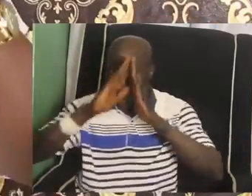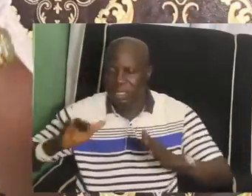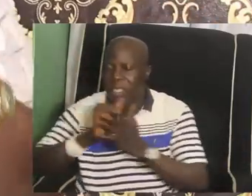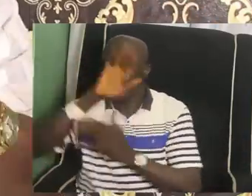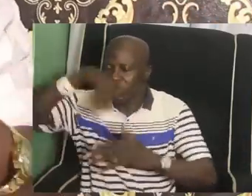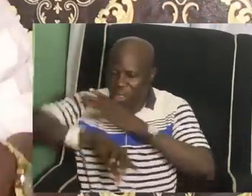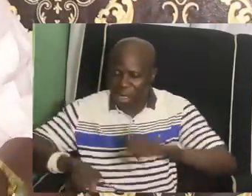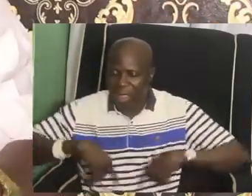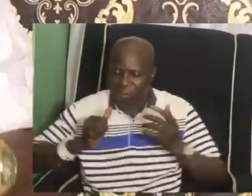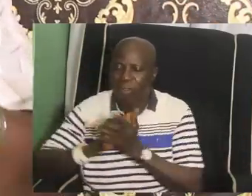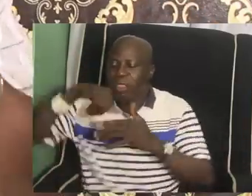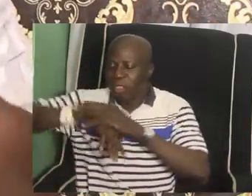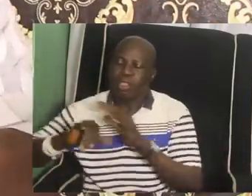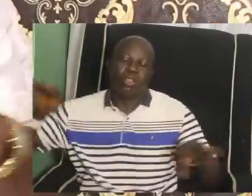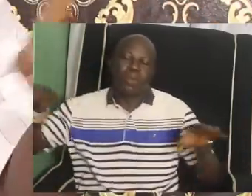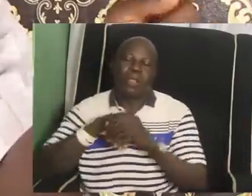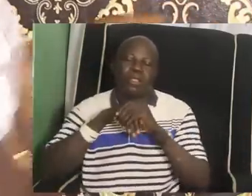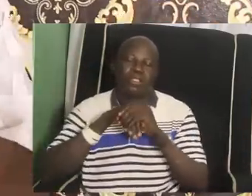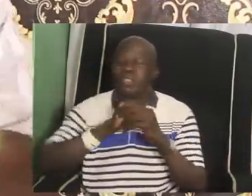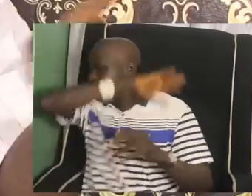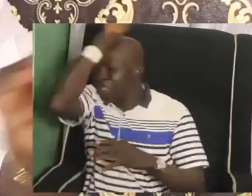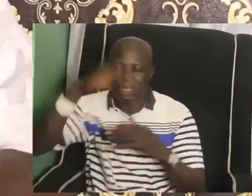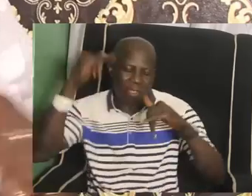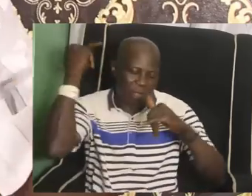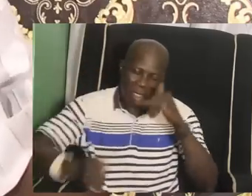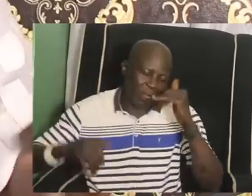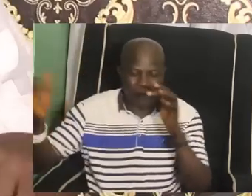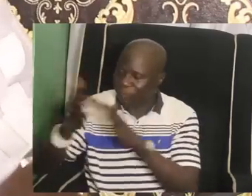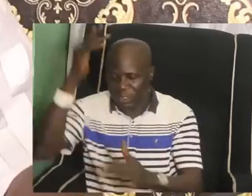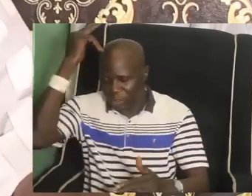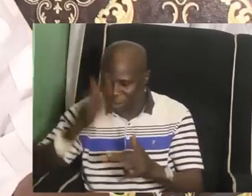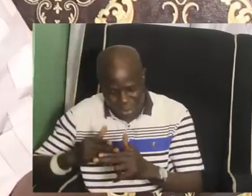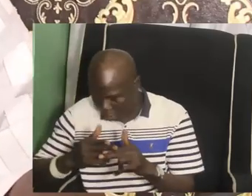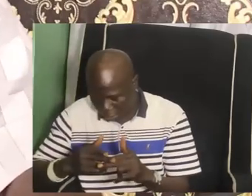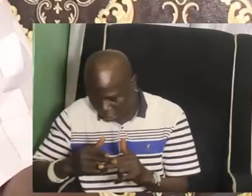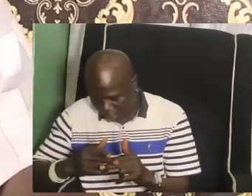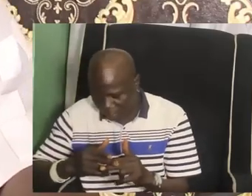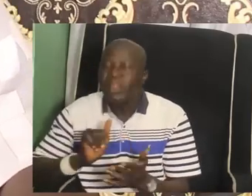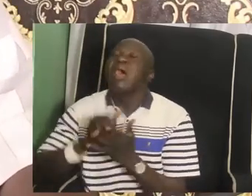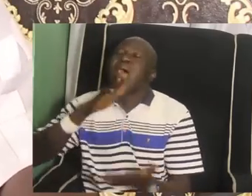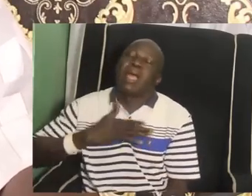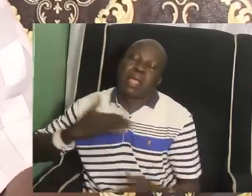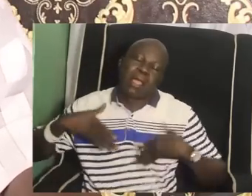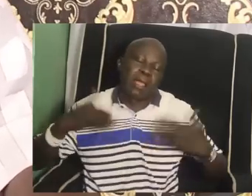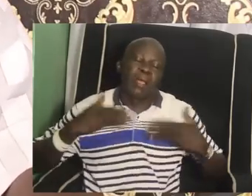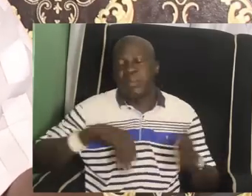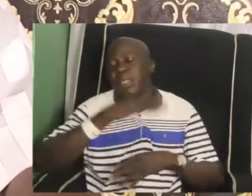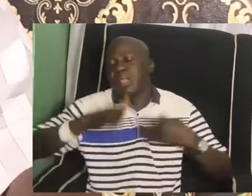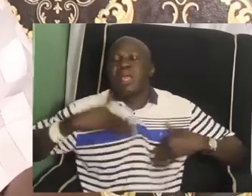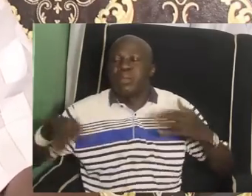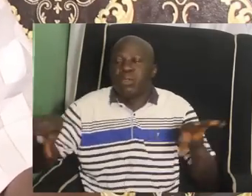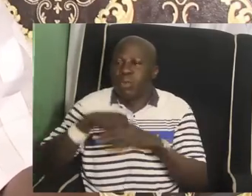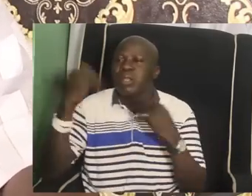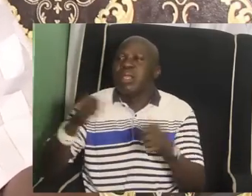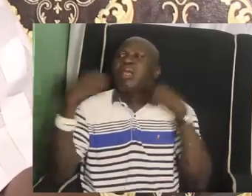Ninu aye yin. In your life. Ninu igbeyawo yin. In your marriage. Ki yo le pekun lai lai. Never be limited. Happy birthday. And happy